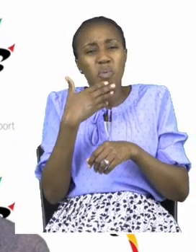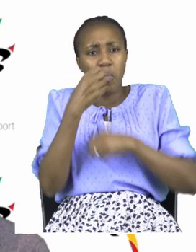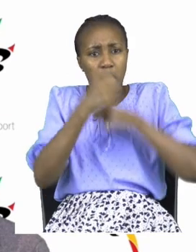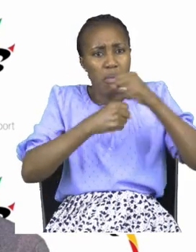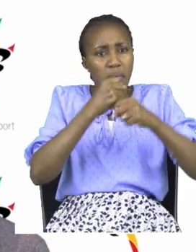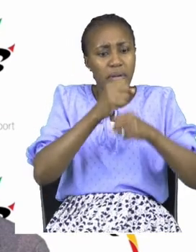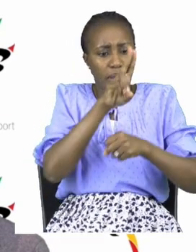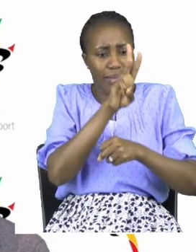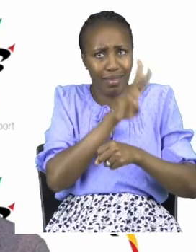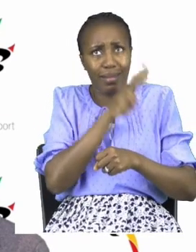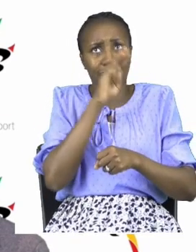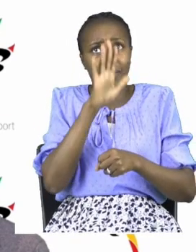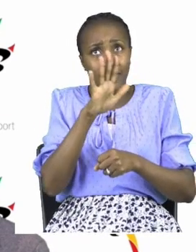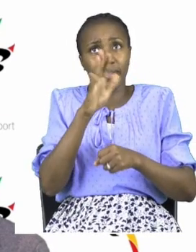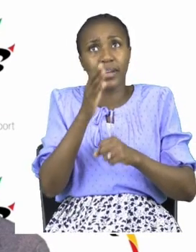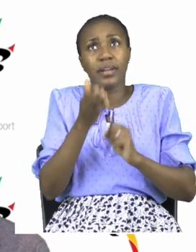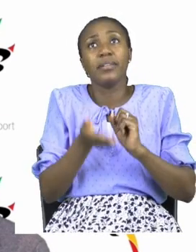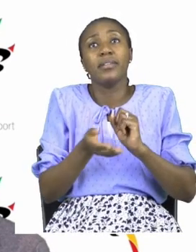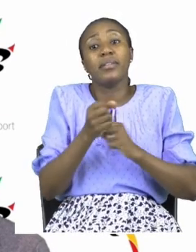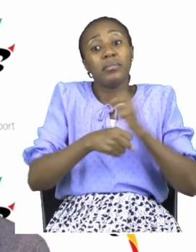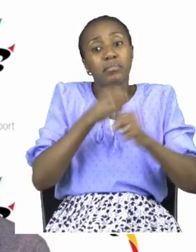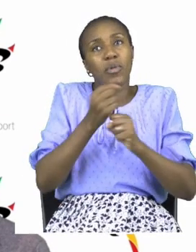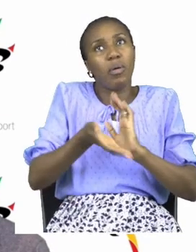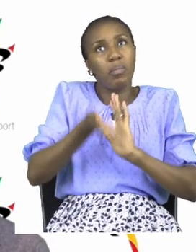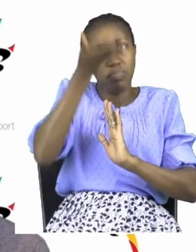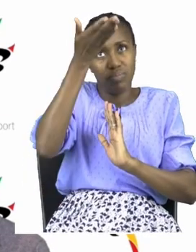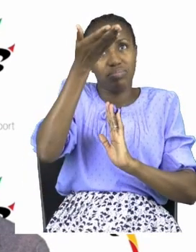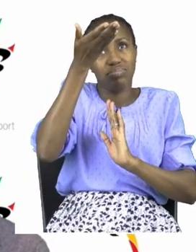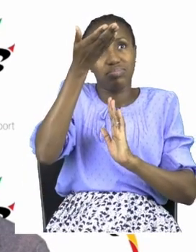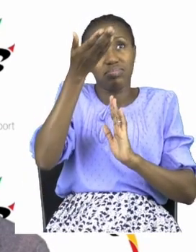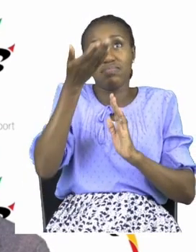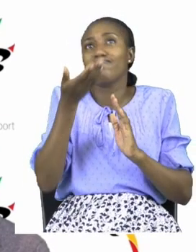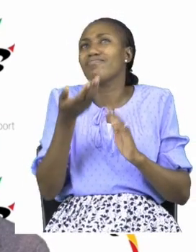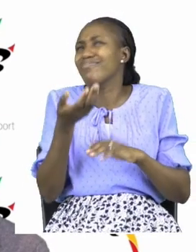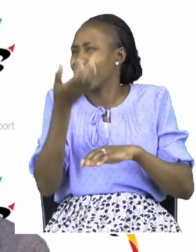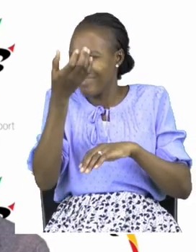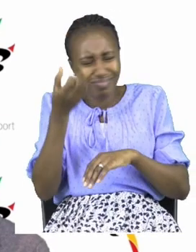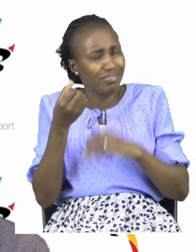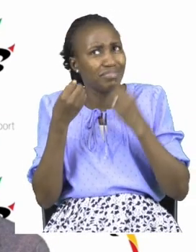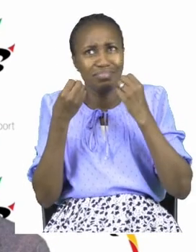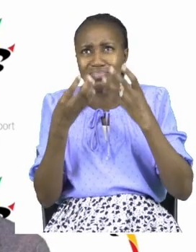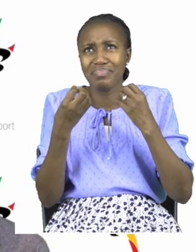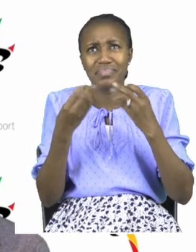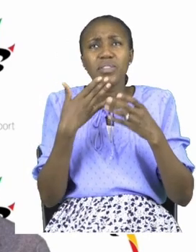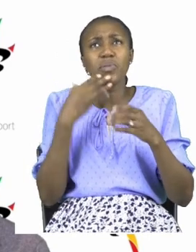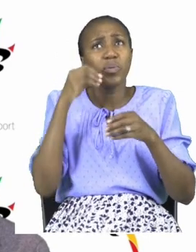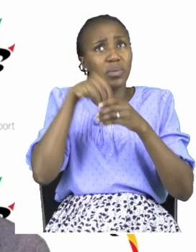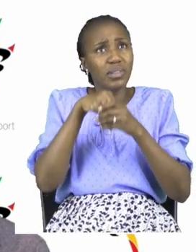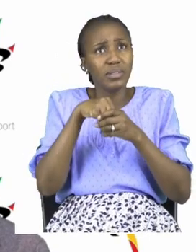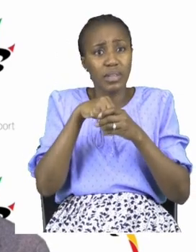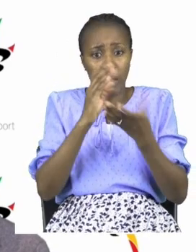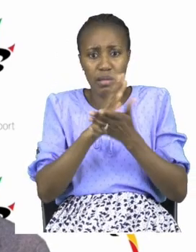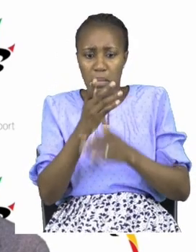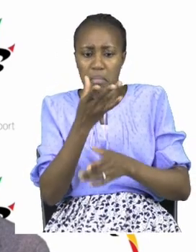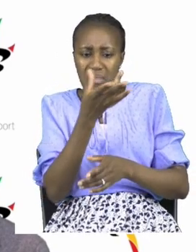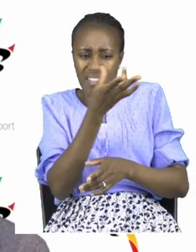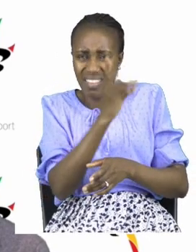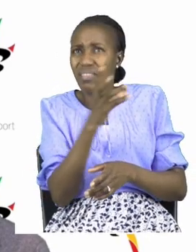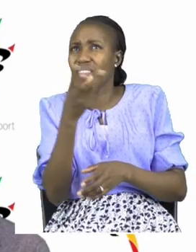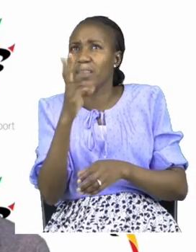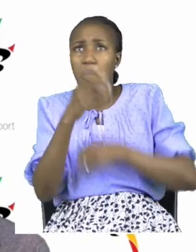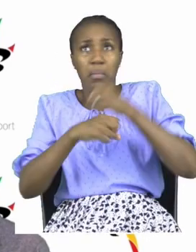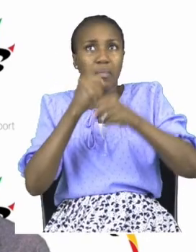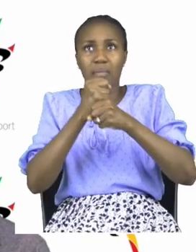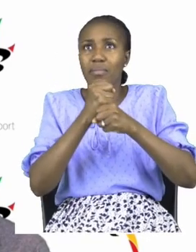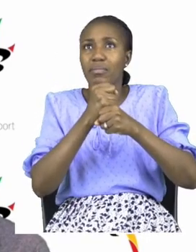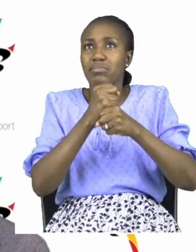older. You can be, we got players now who are 76 years old, they're still playing